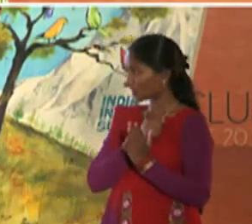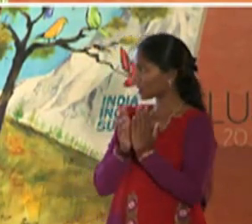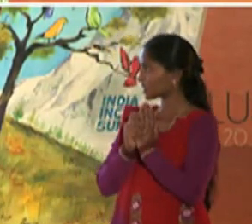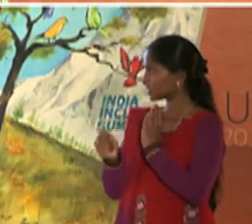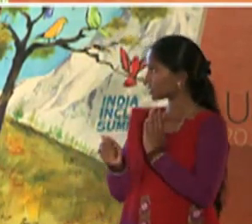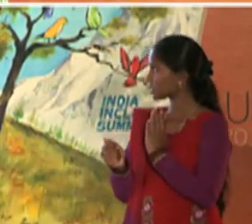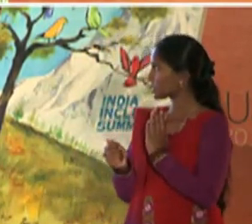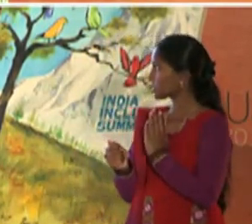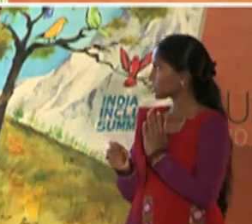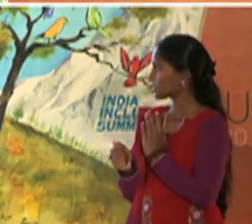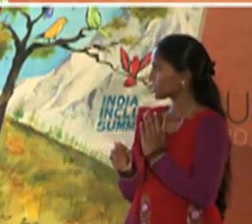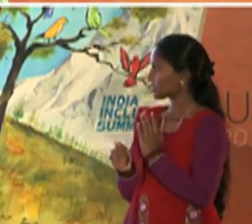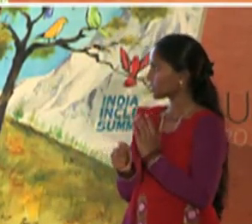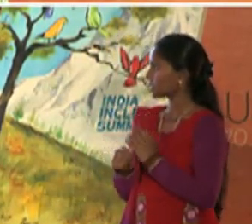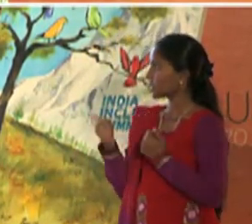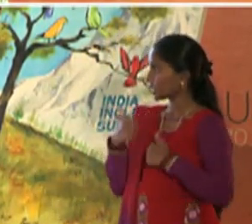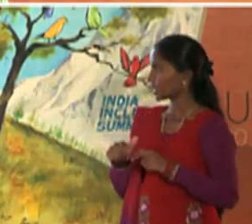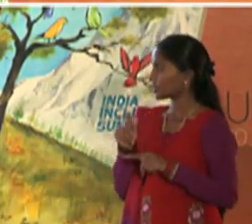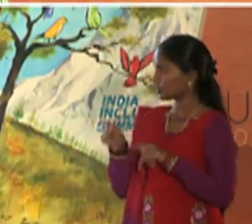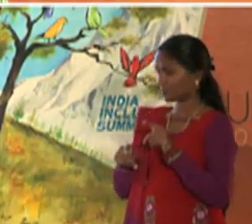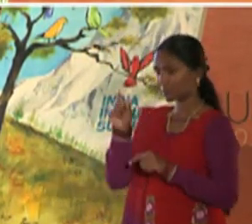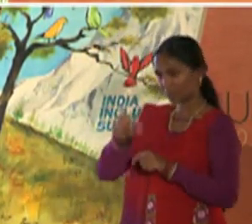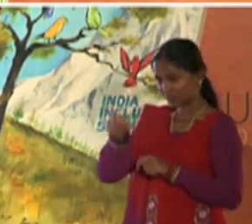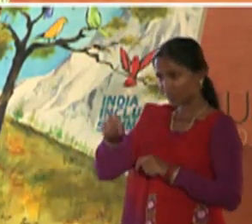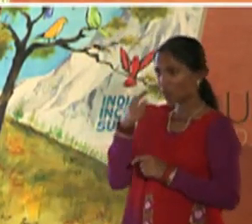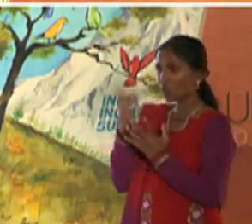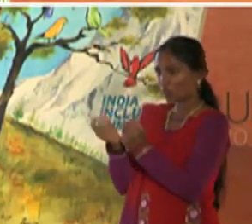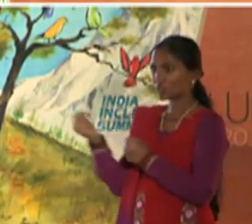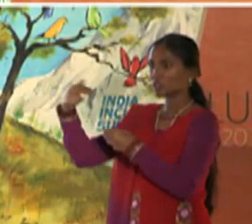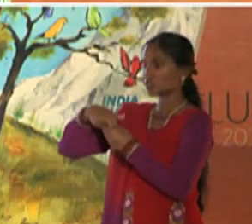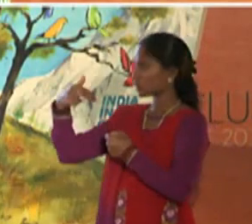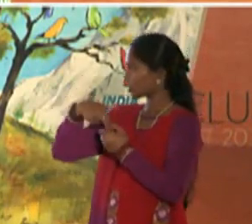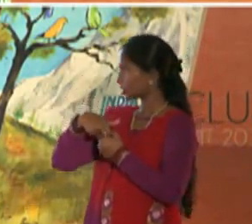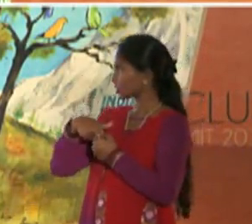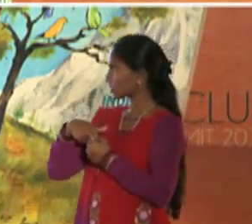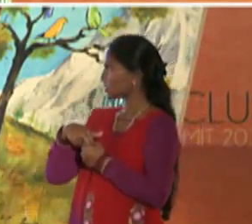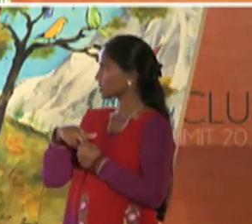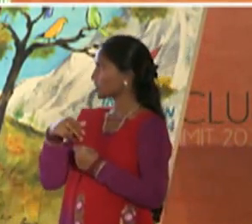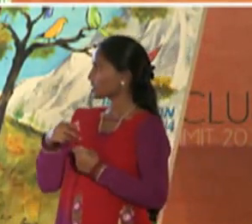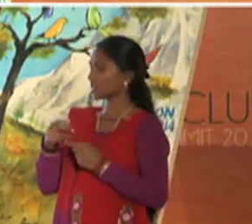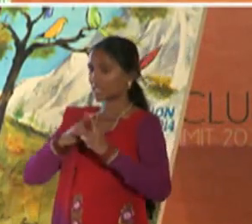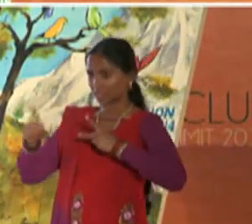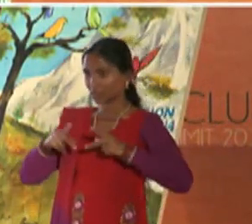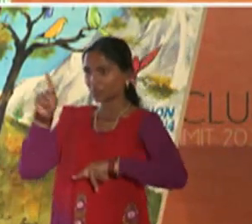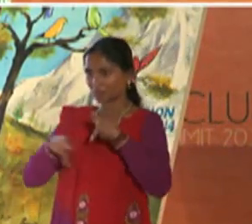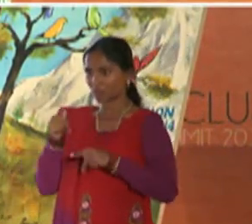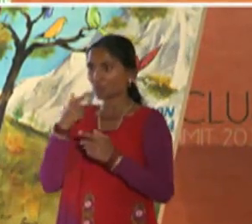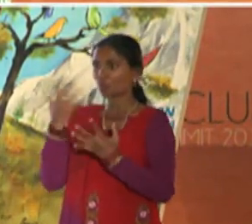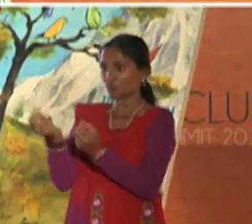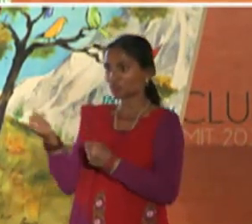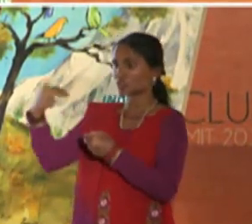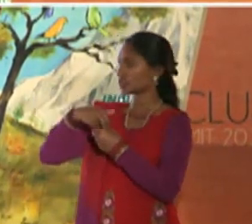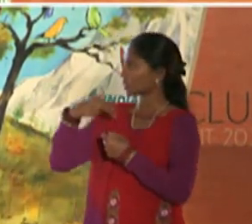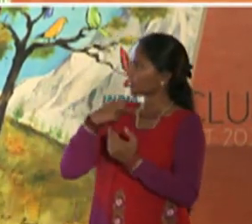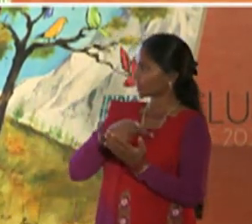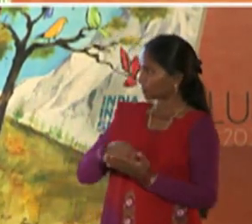we're going to put a call out to anybody who wants to join us, who are differently abled, who wants to join us. We will train you, we will pay